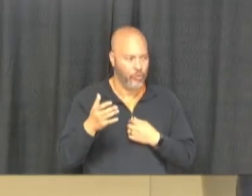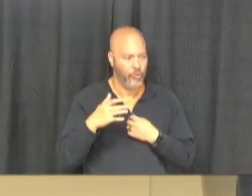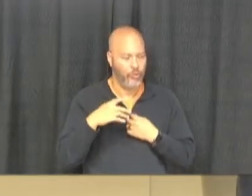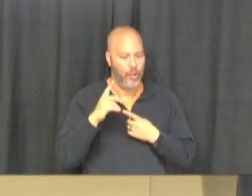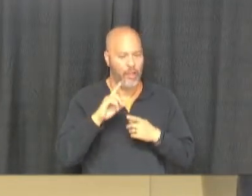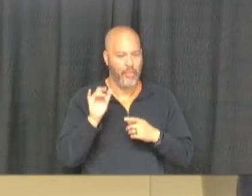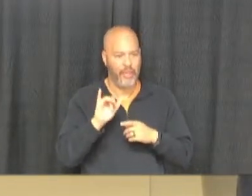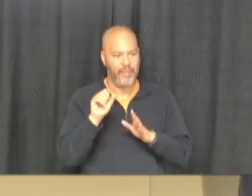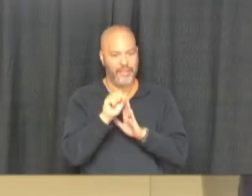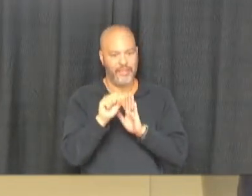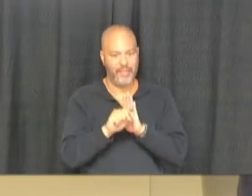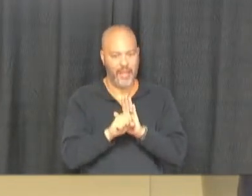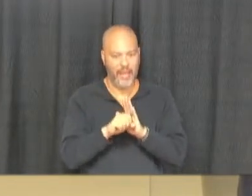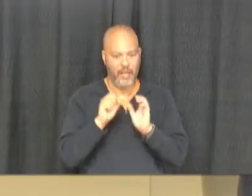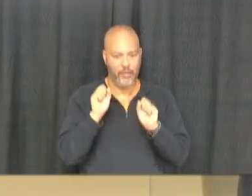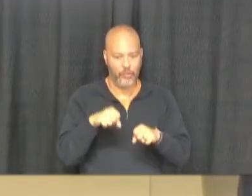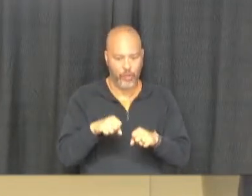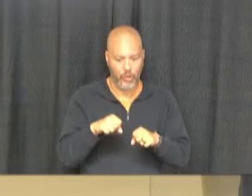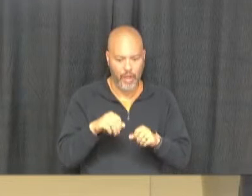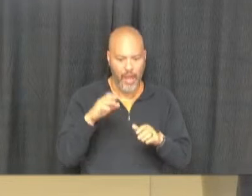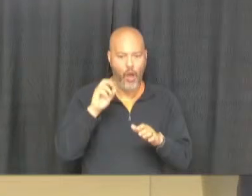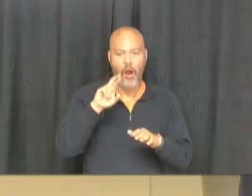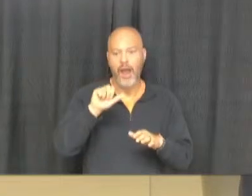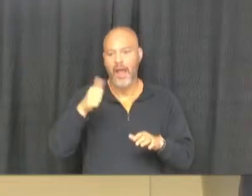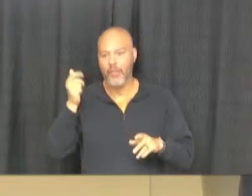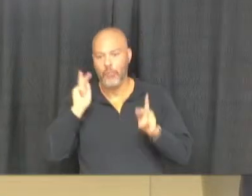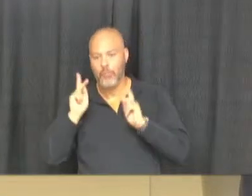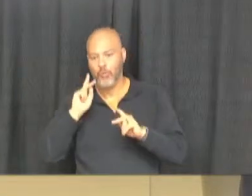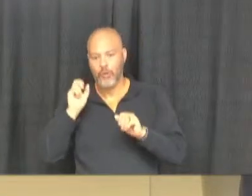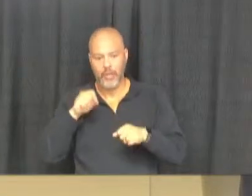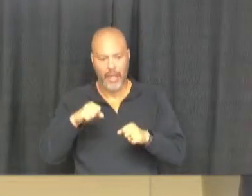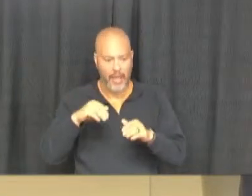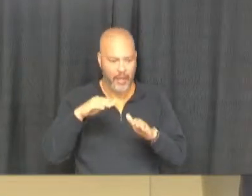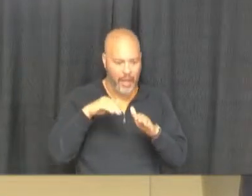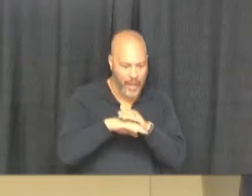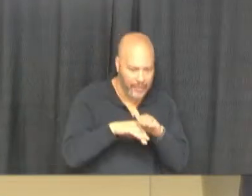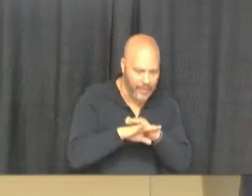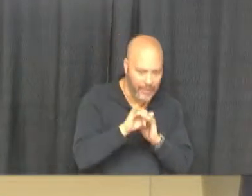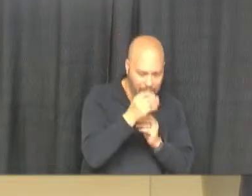was concern that the state might be able to, or some other folks with nefarious